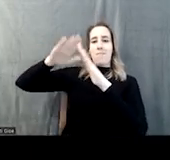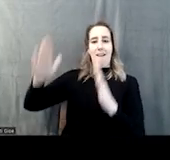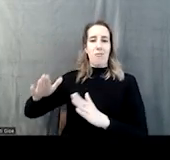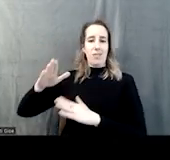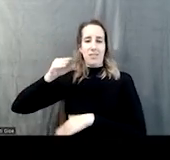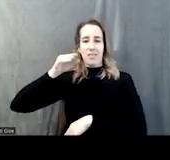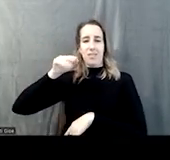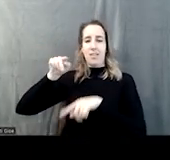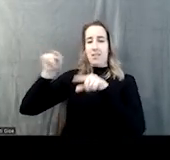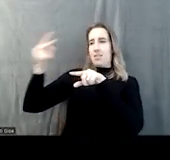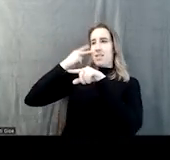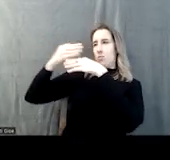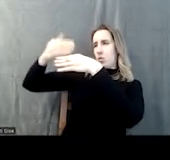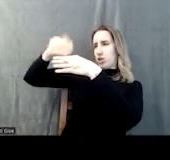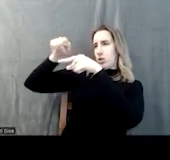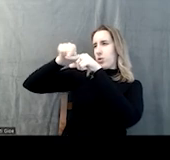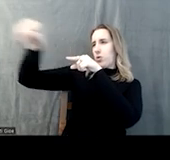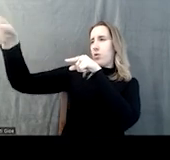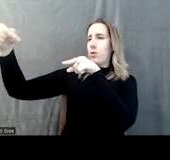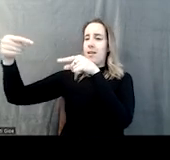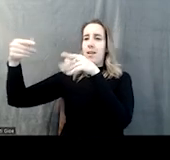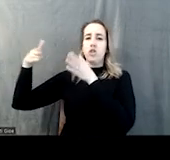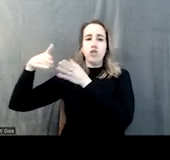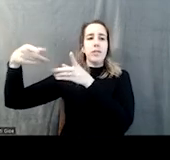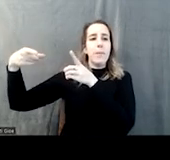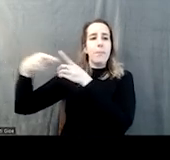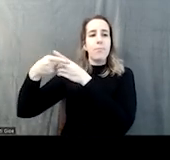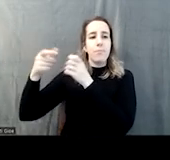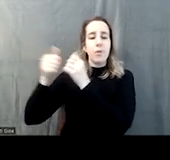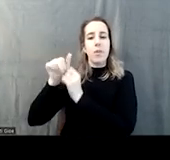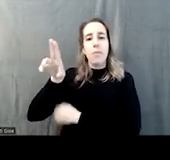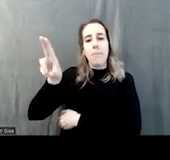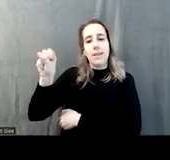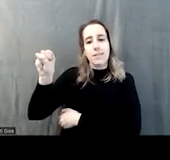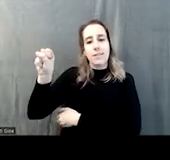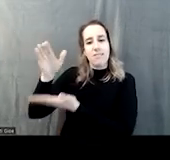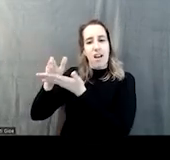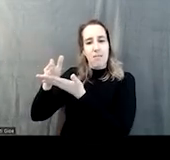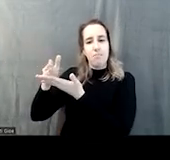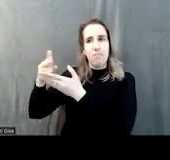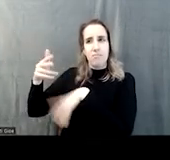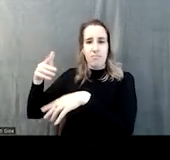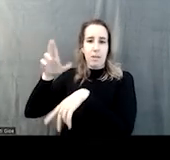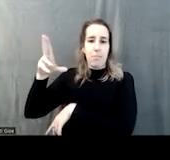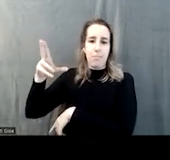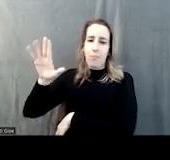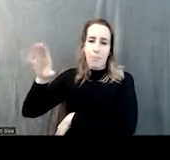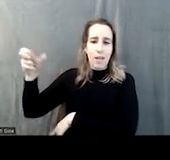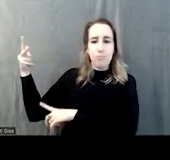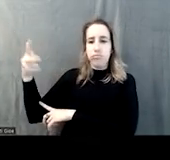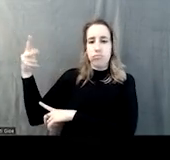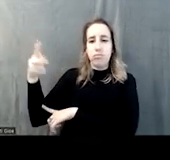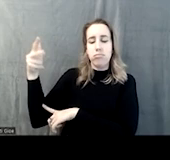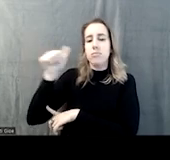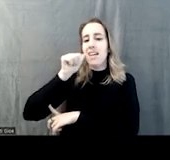bus, a big intersection in a bus lane that comes every day. And so this work we made during during COVID,